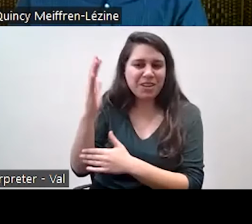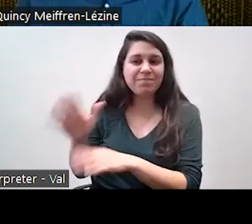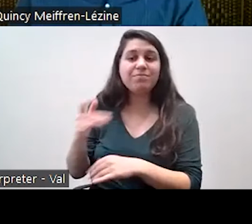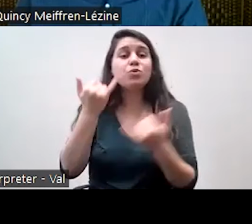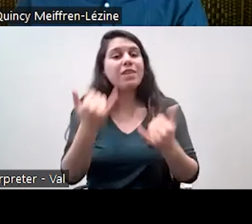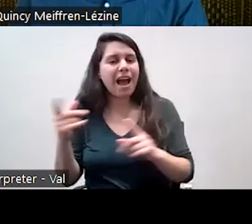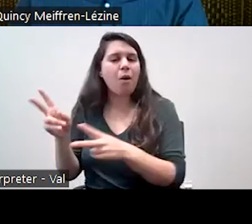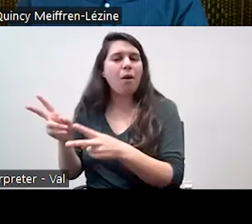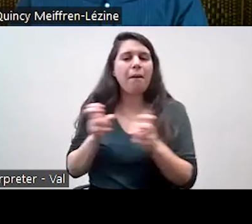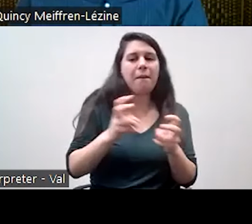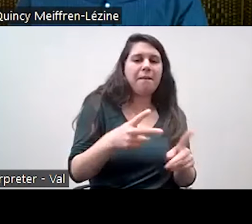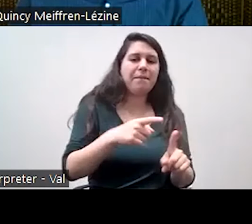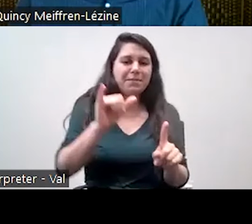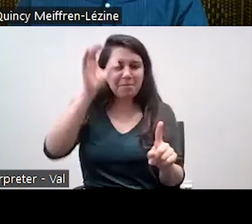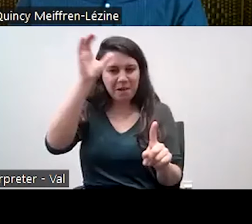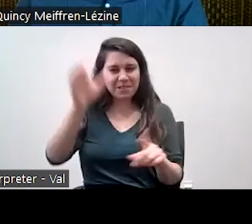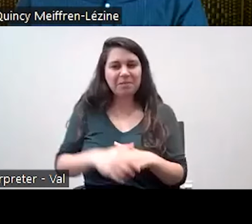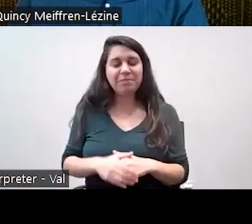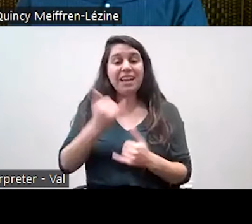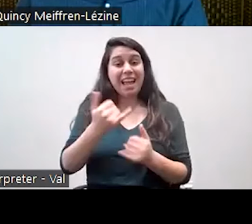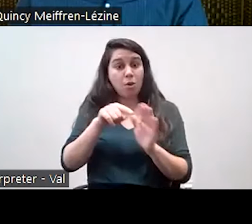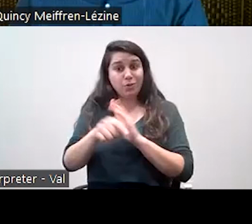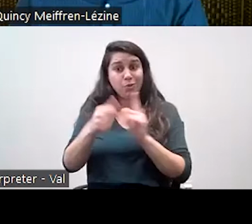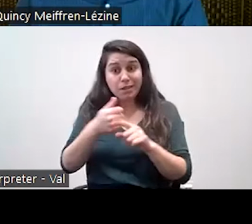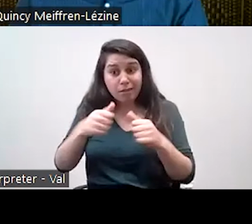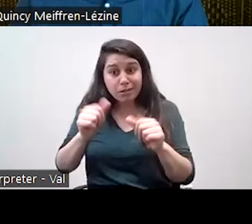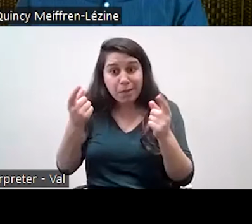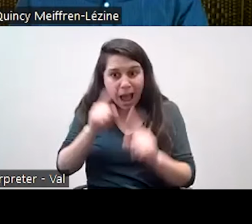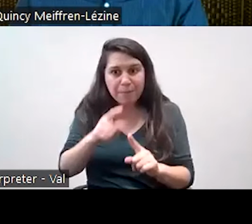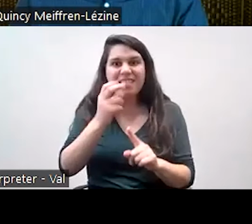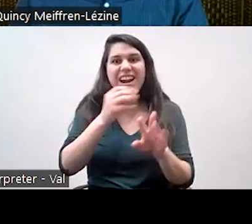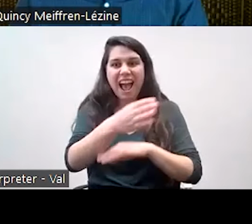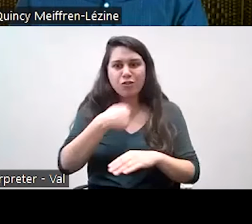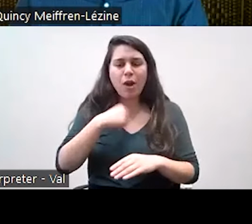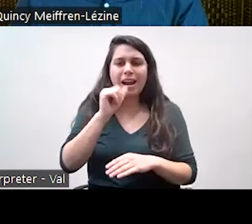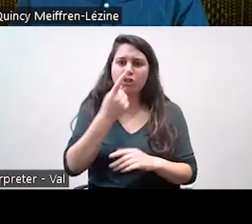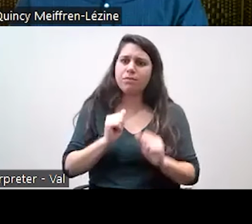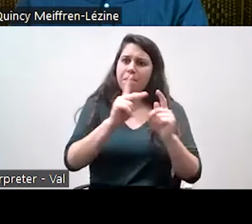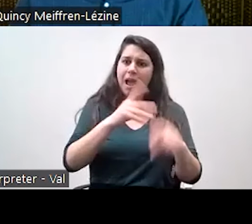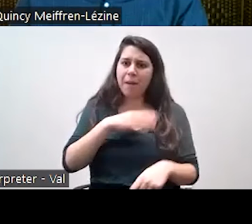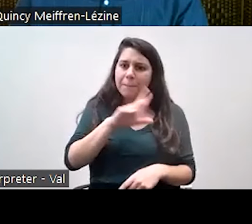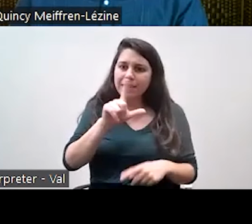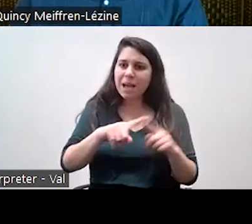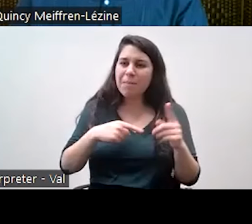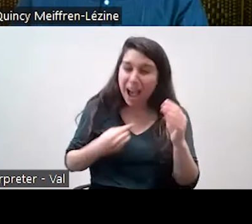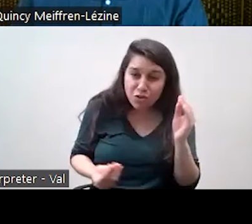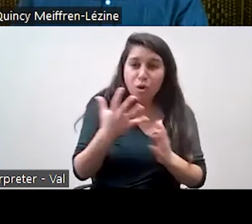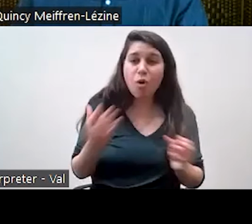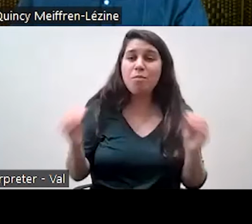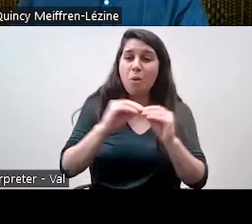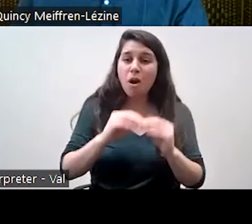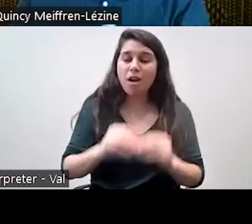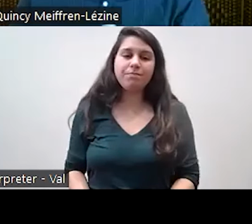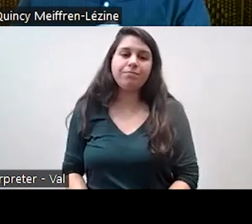from that suicide aspect. Post-traumatic growth is something that happens after